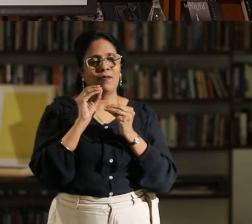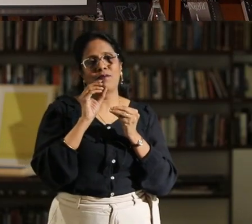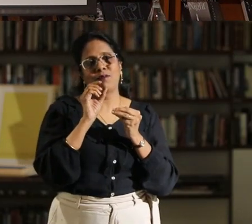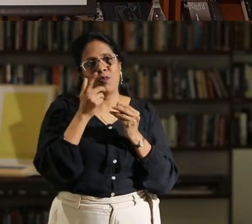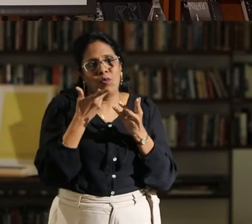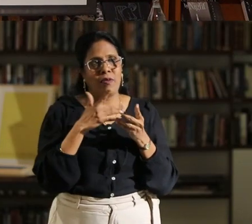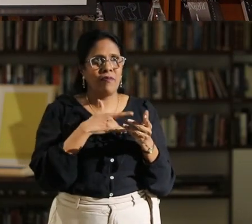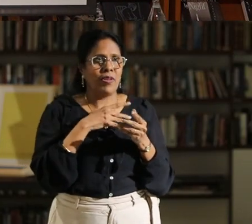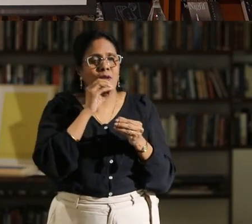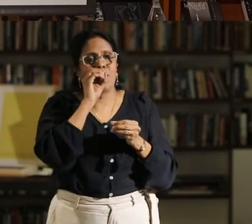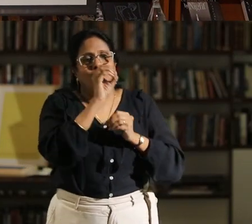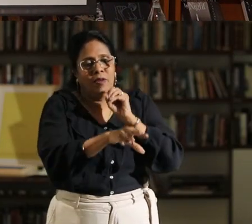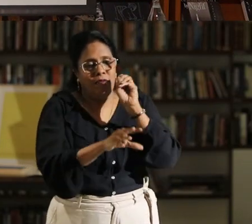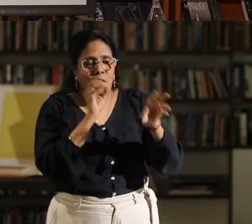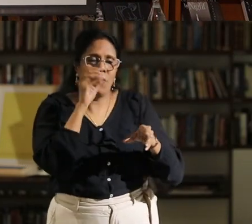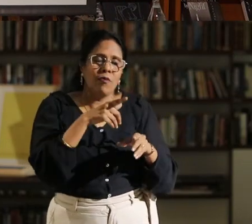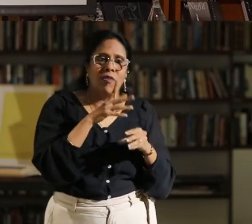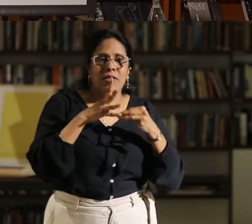And